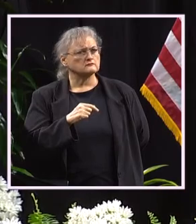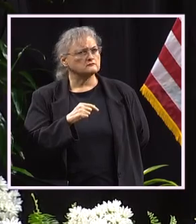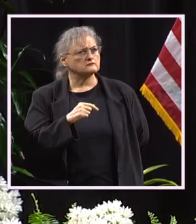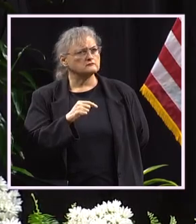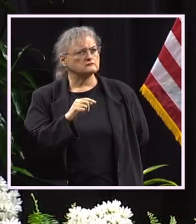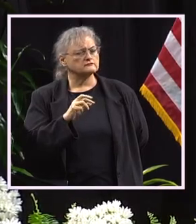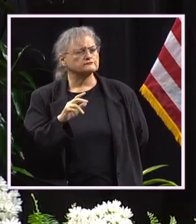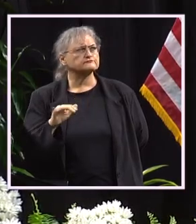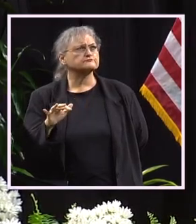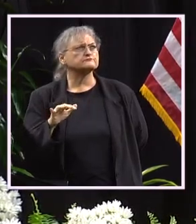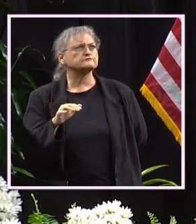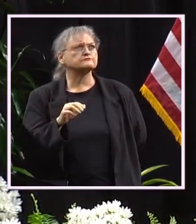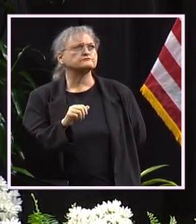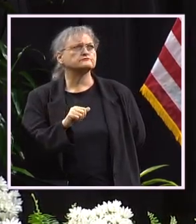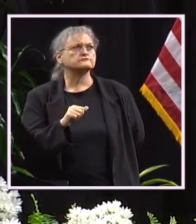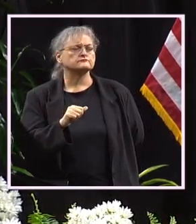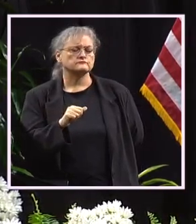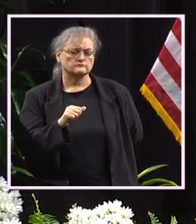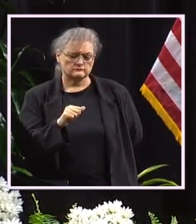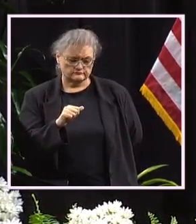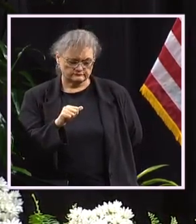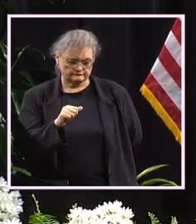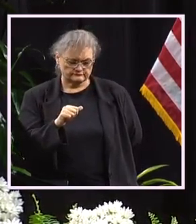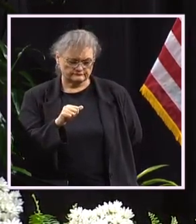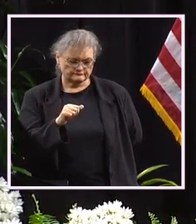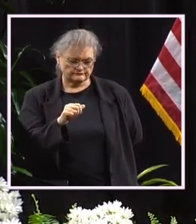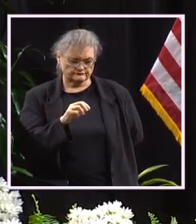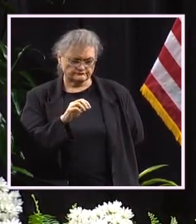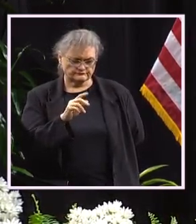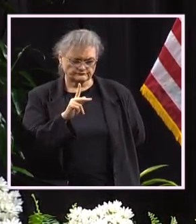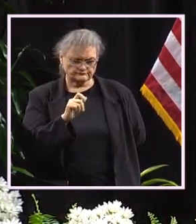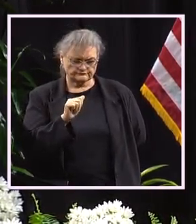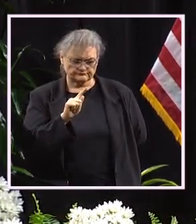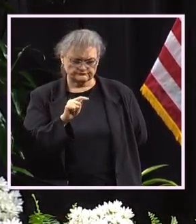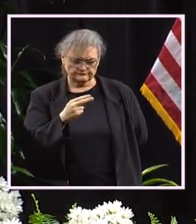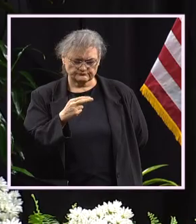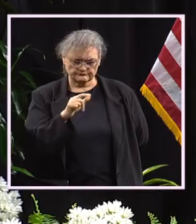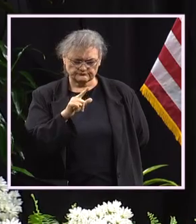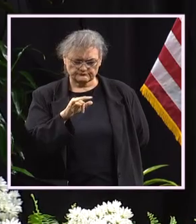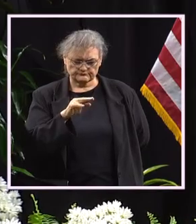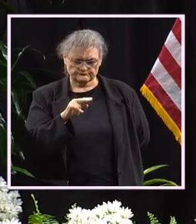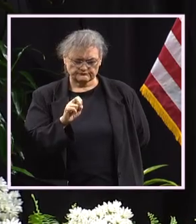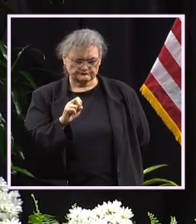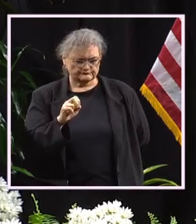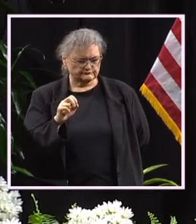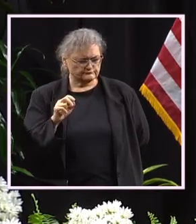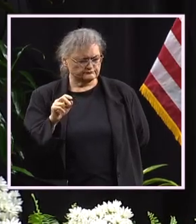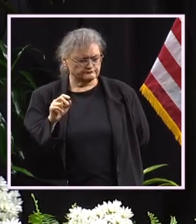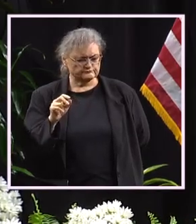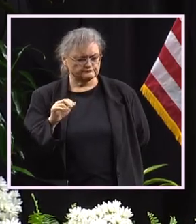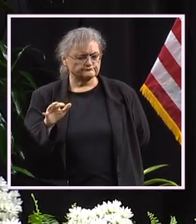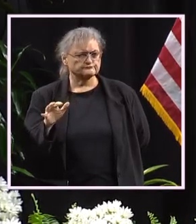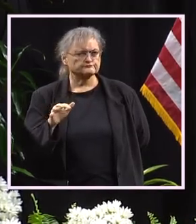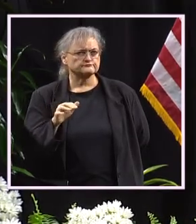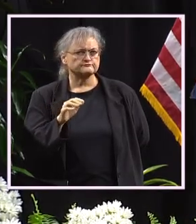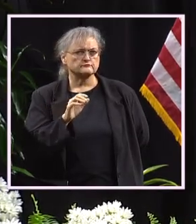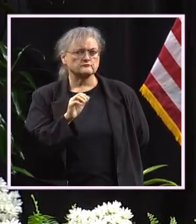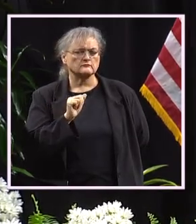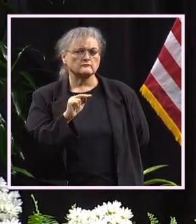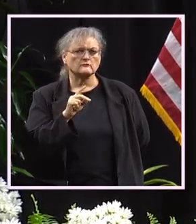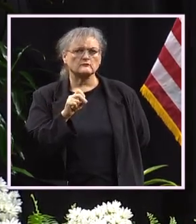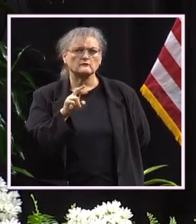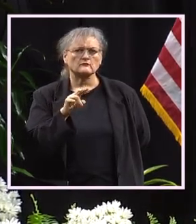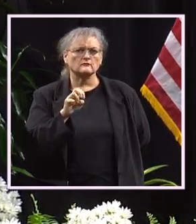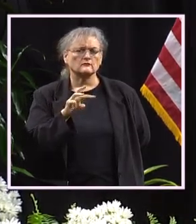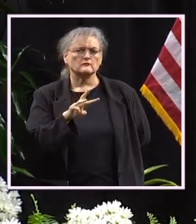Al-Khatib, Master of Science. Kathleen G. Emshoff, Magna Cum Laude. Andrew J.